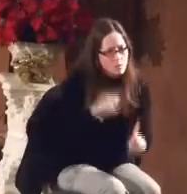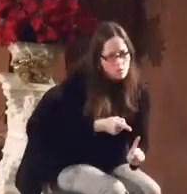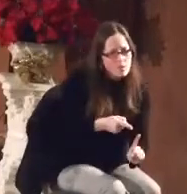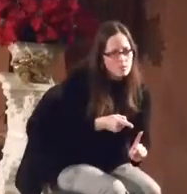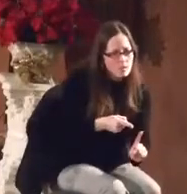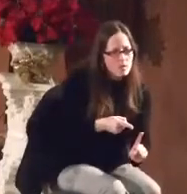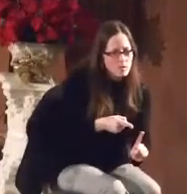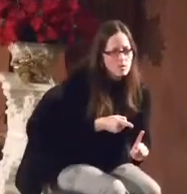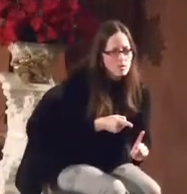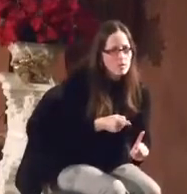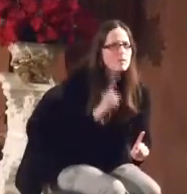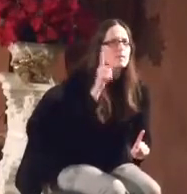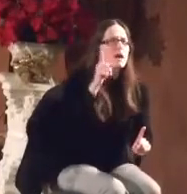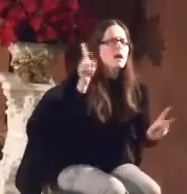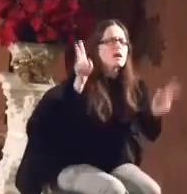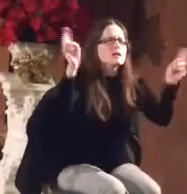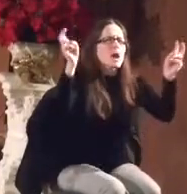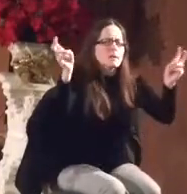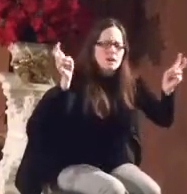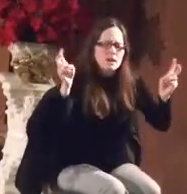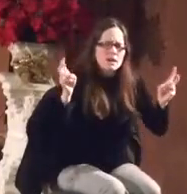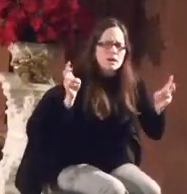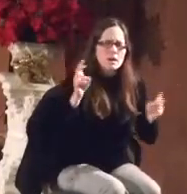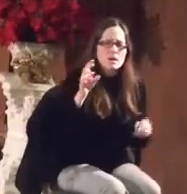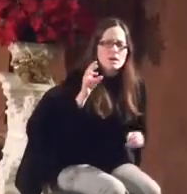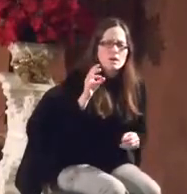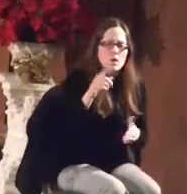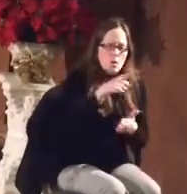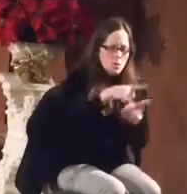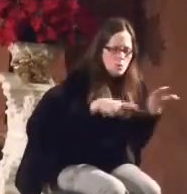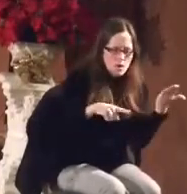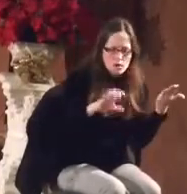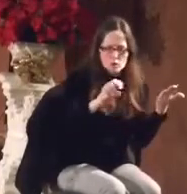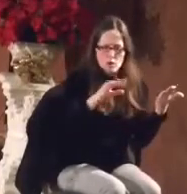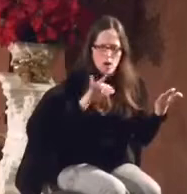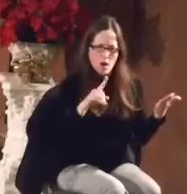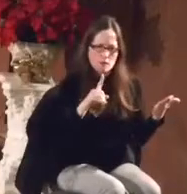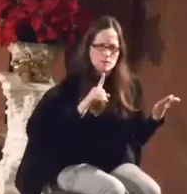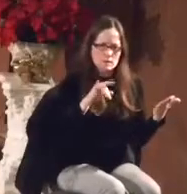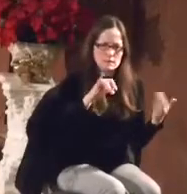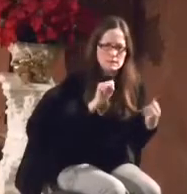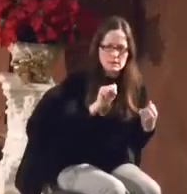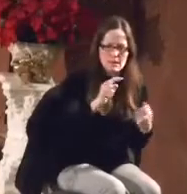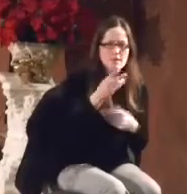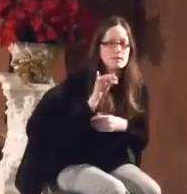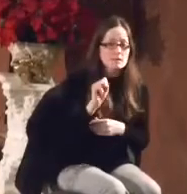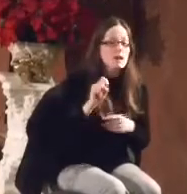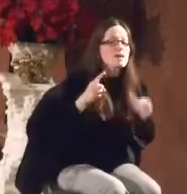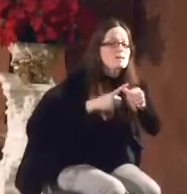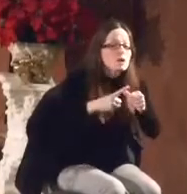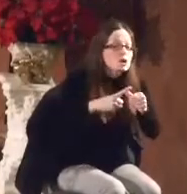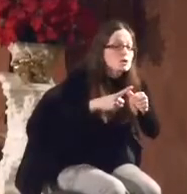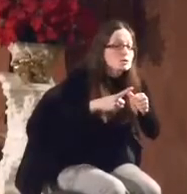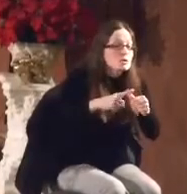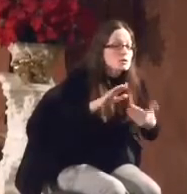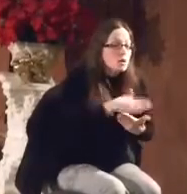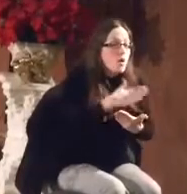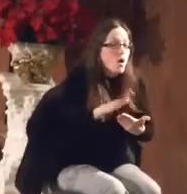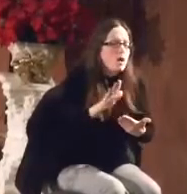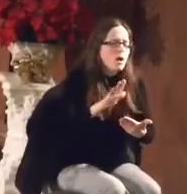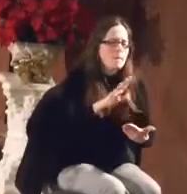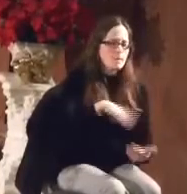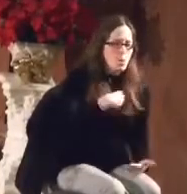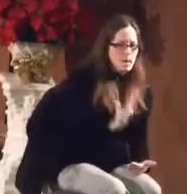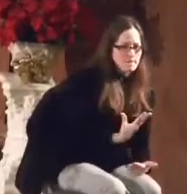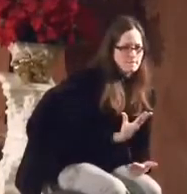This?, which was first penned as a poem back in 1865. And